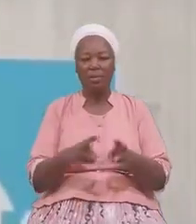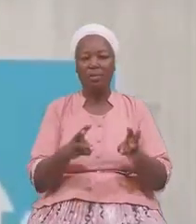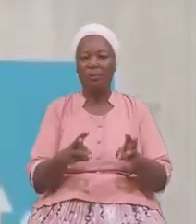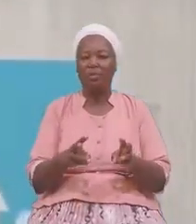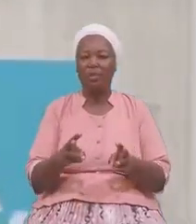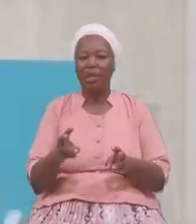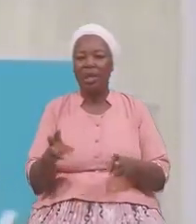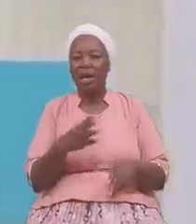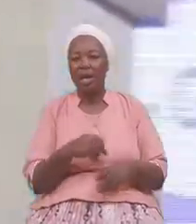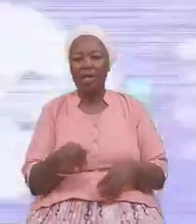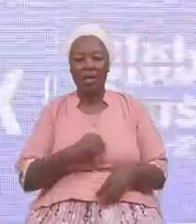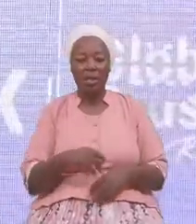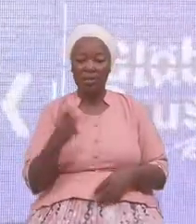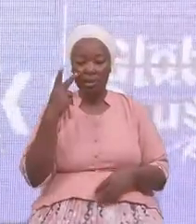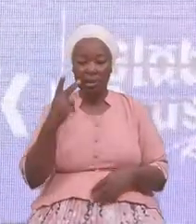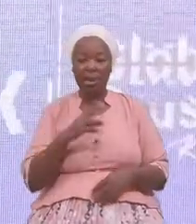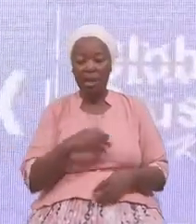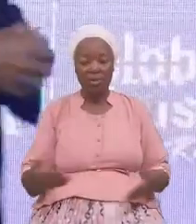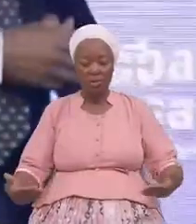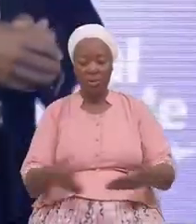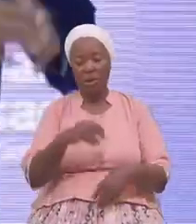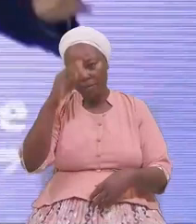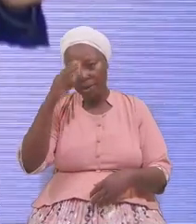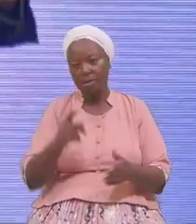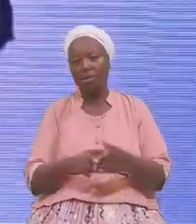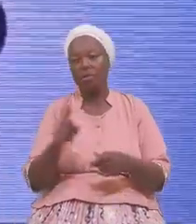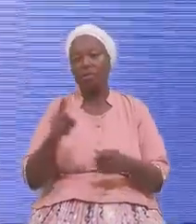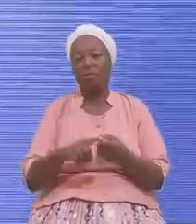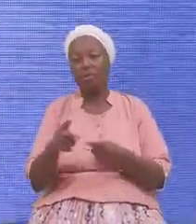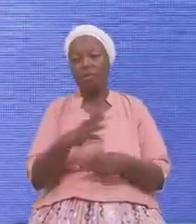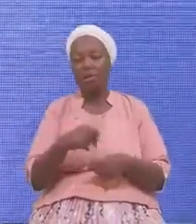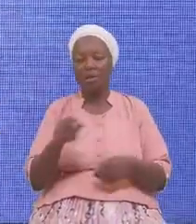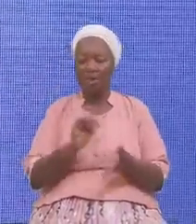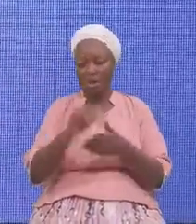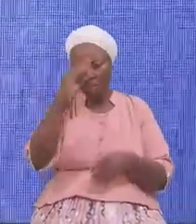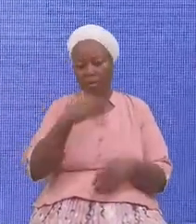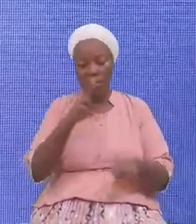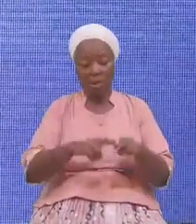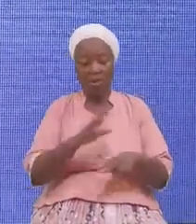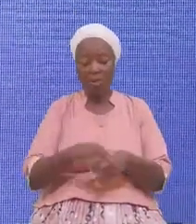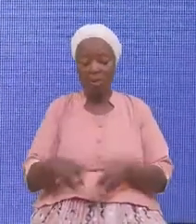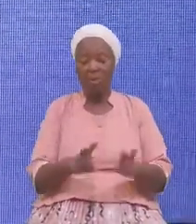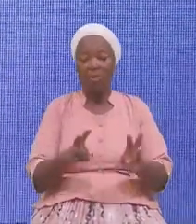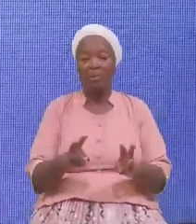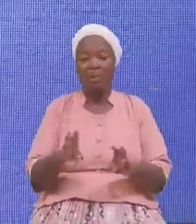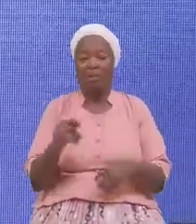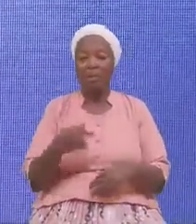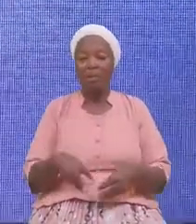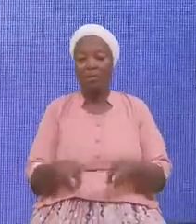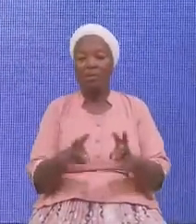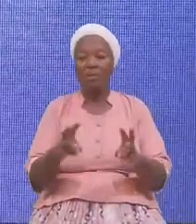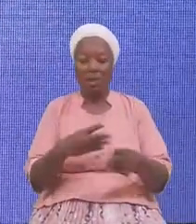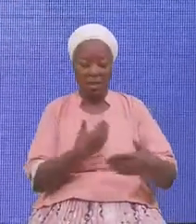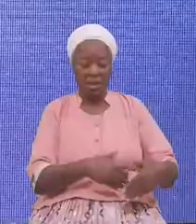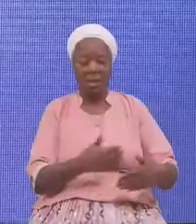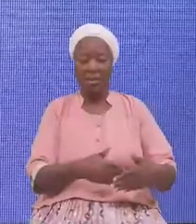I introduce a man to you. He was sitting by the wayside, by the